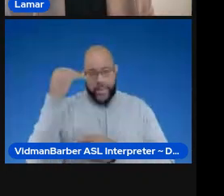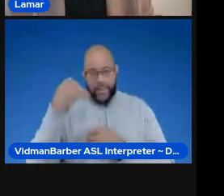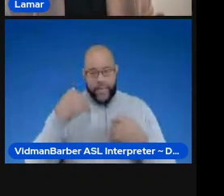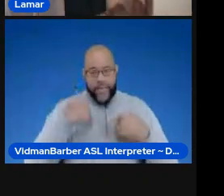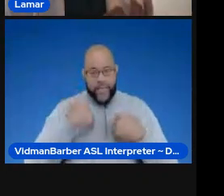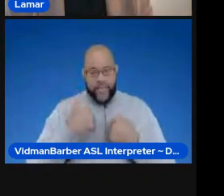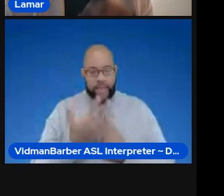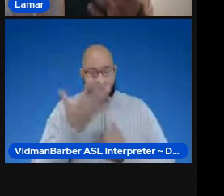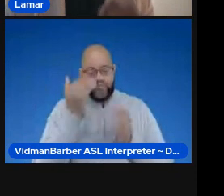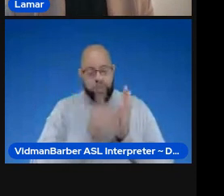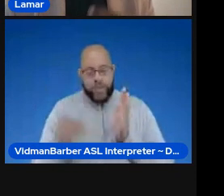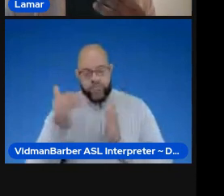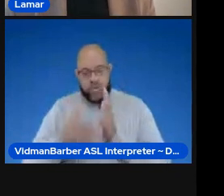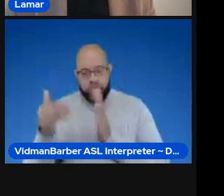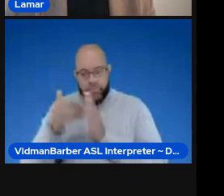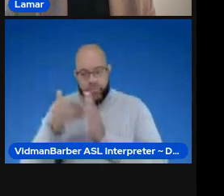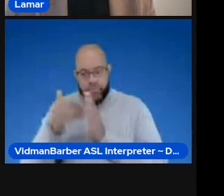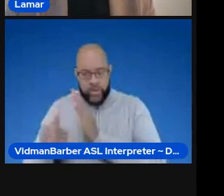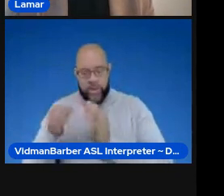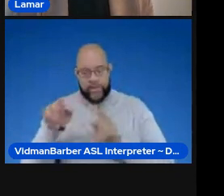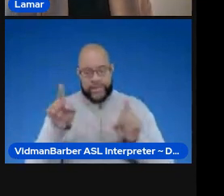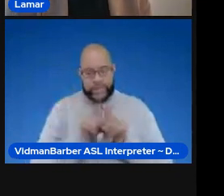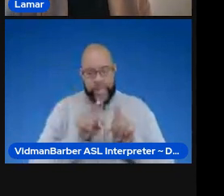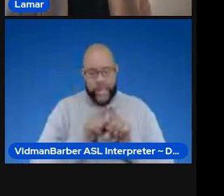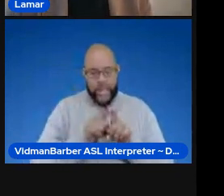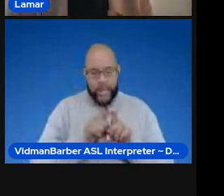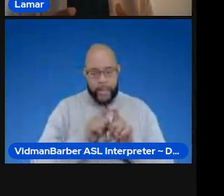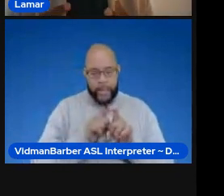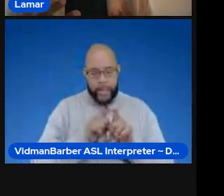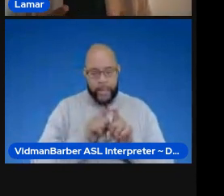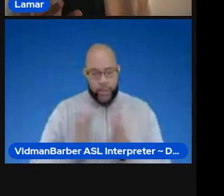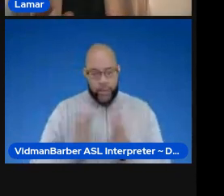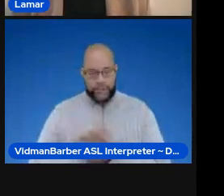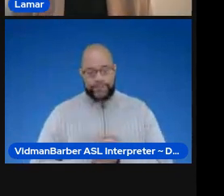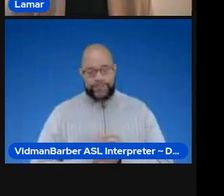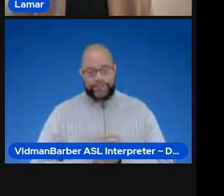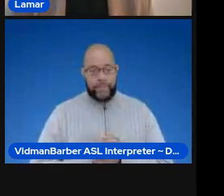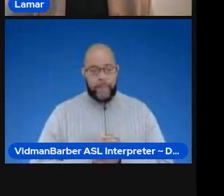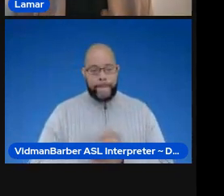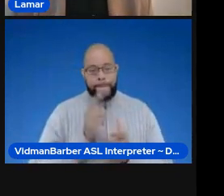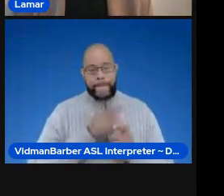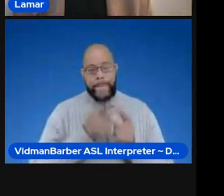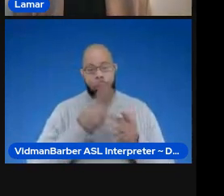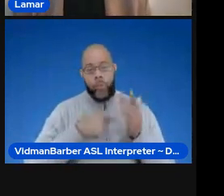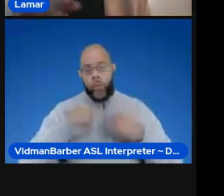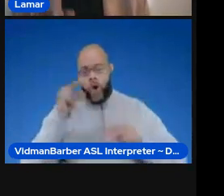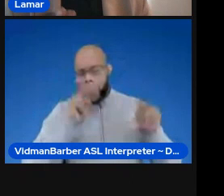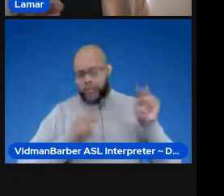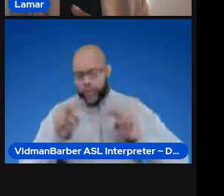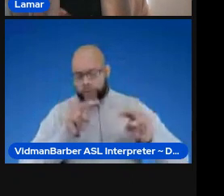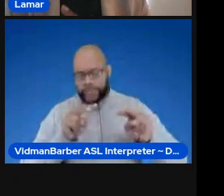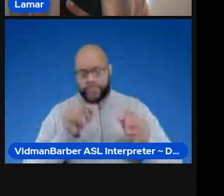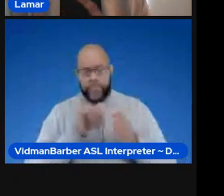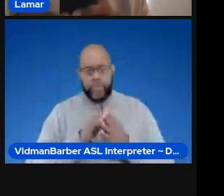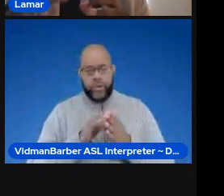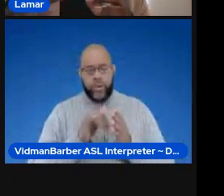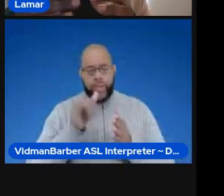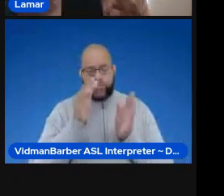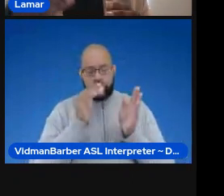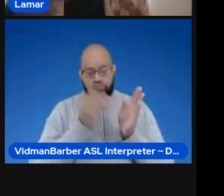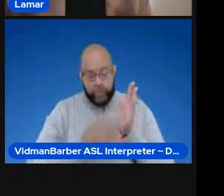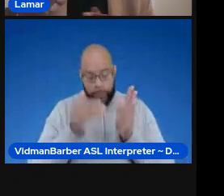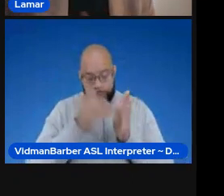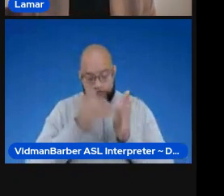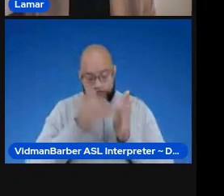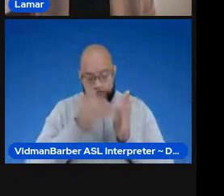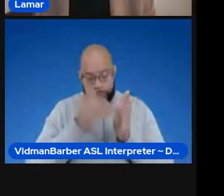repeated domains of the same sequence. All right. And then what we observed is that with these repeated domains, you